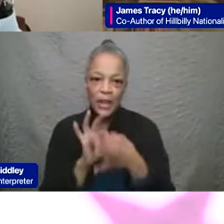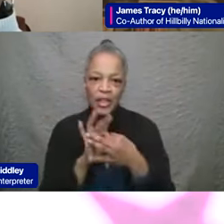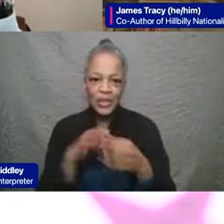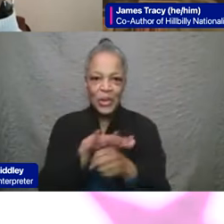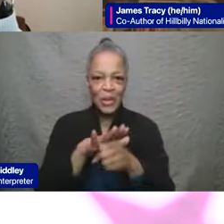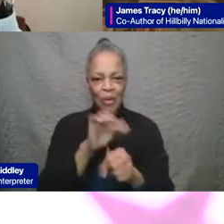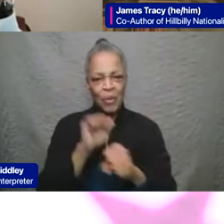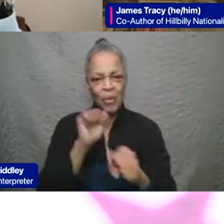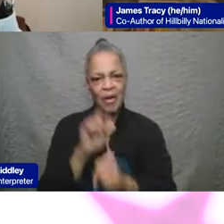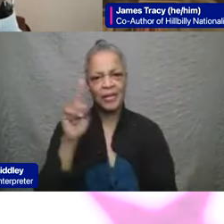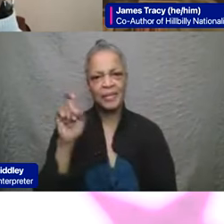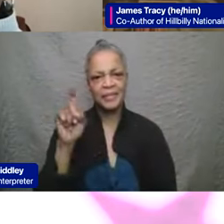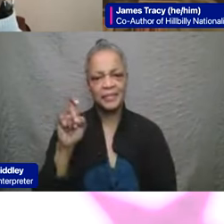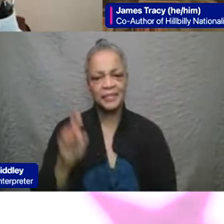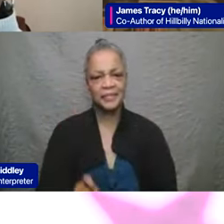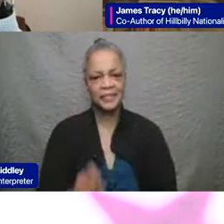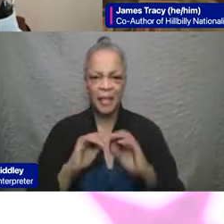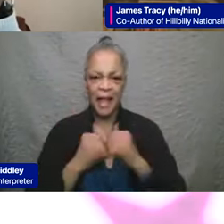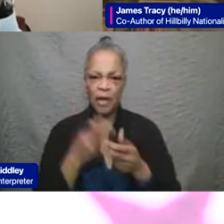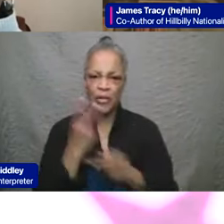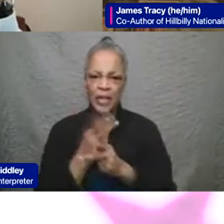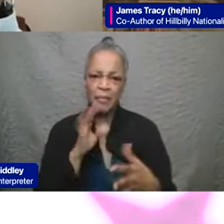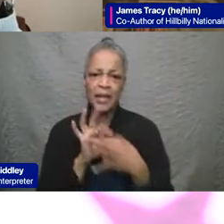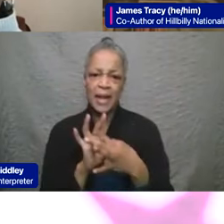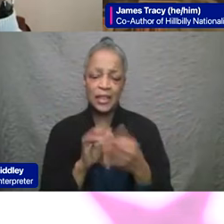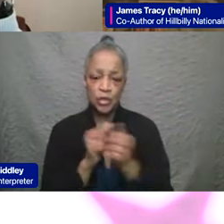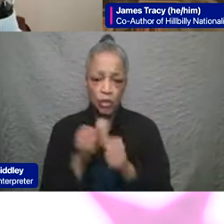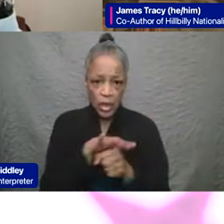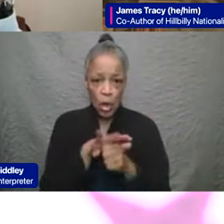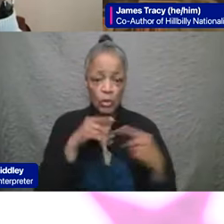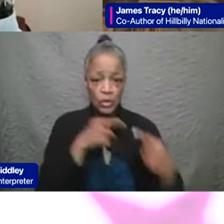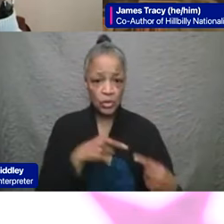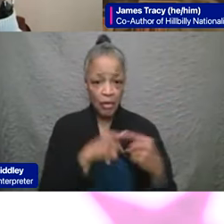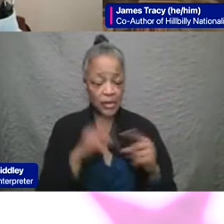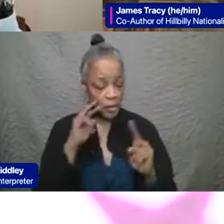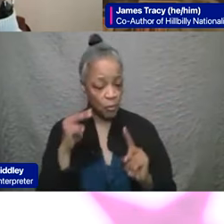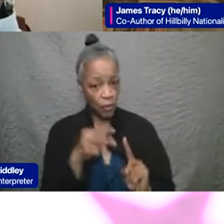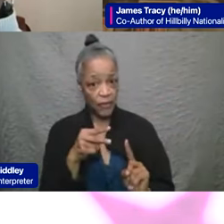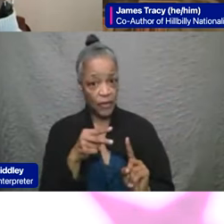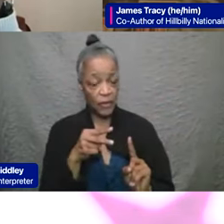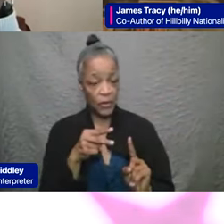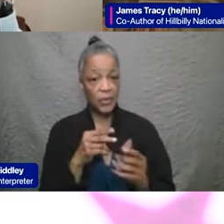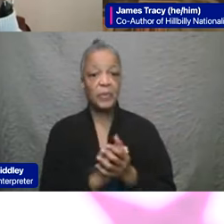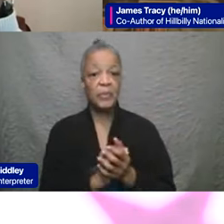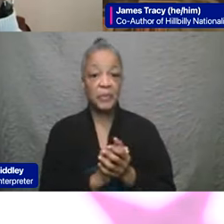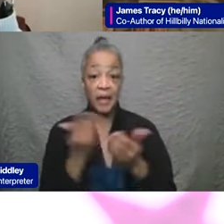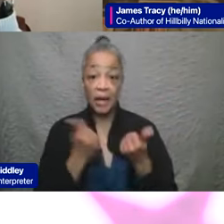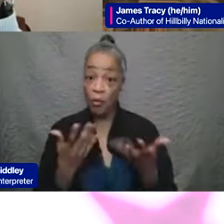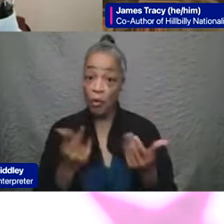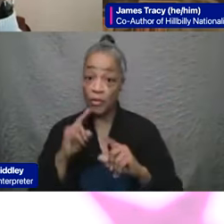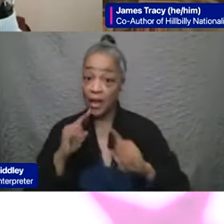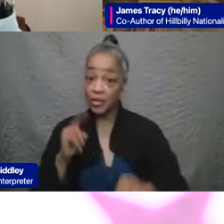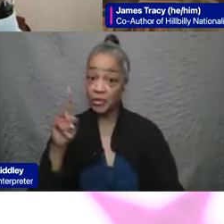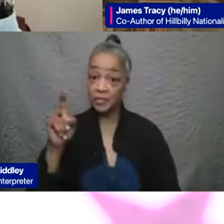work? How do you keep the connections between our local struggles in view? Does anyone want to take that on?